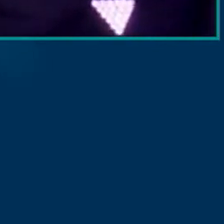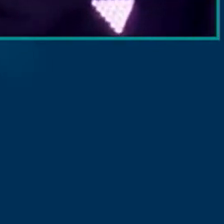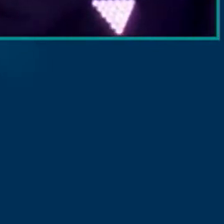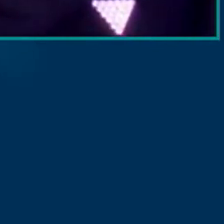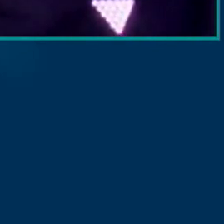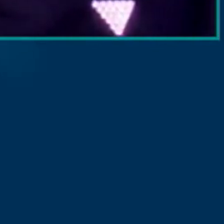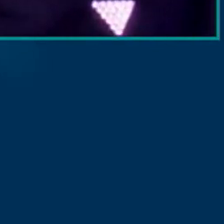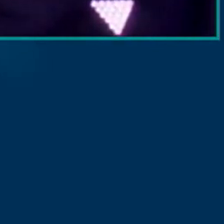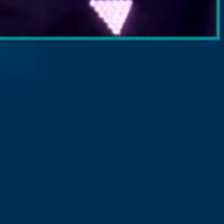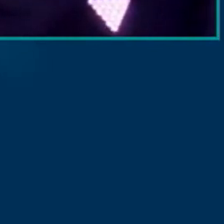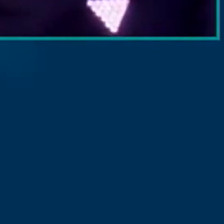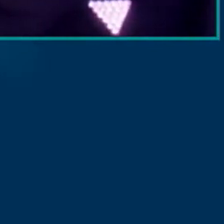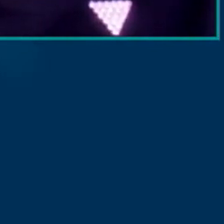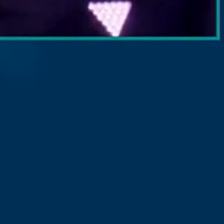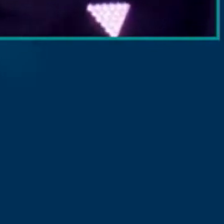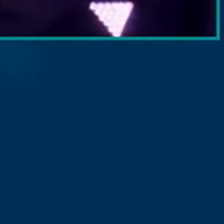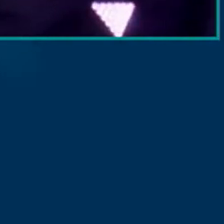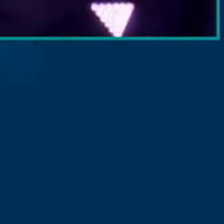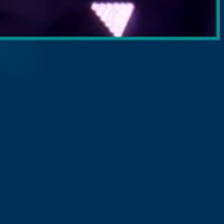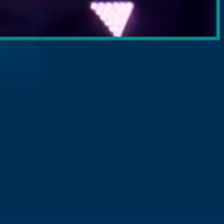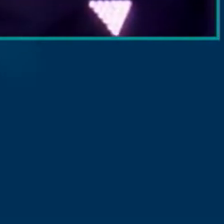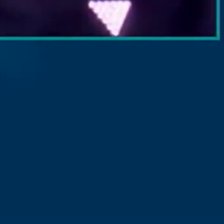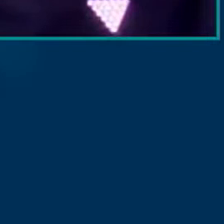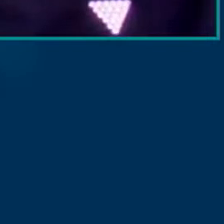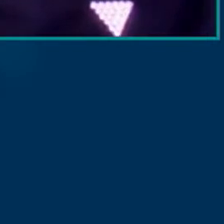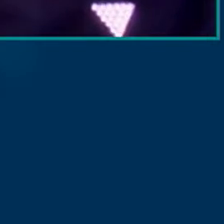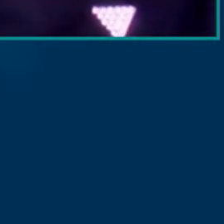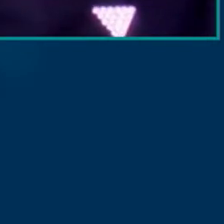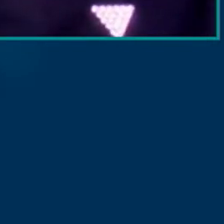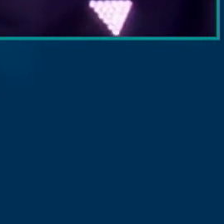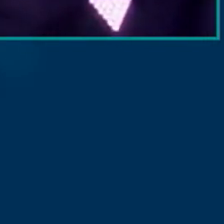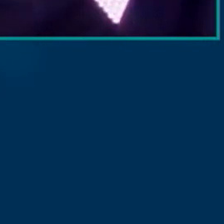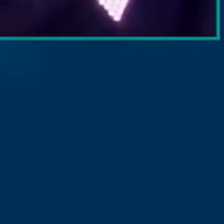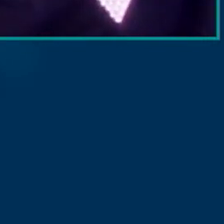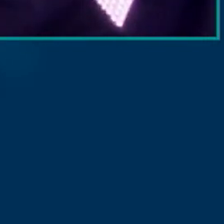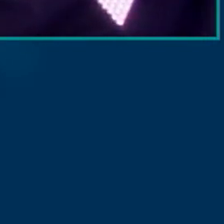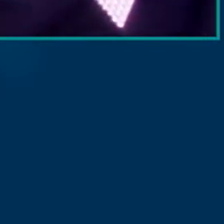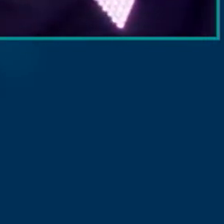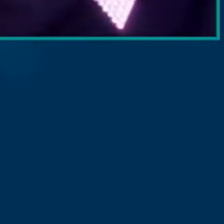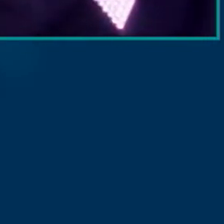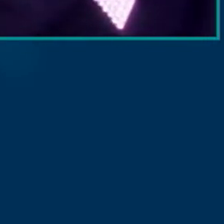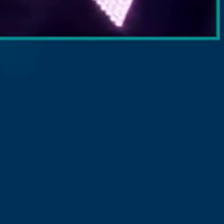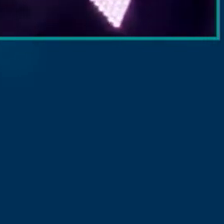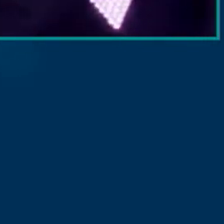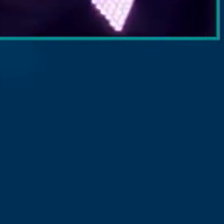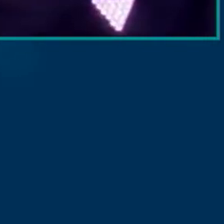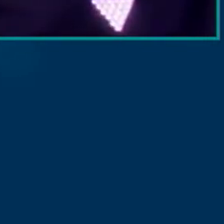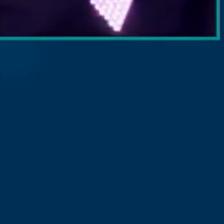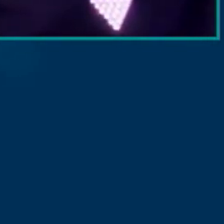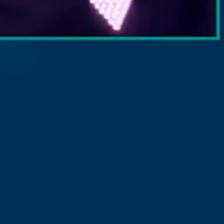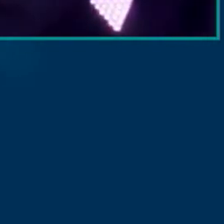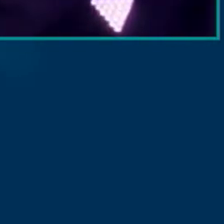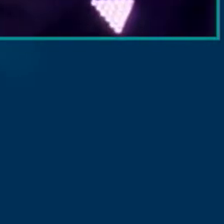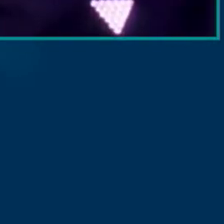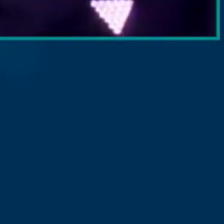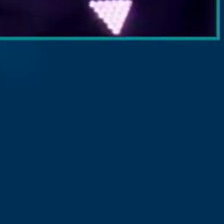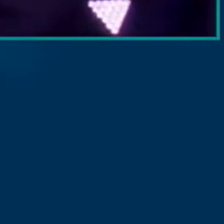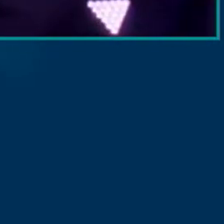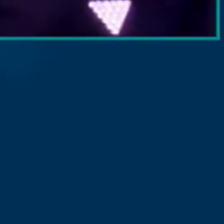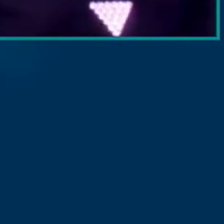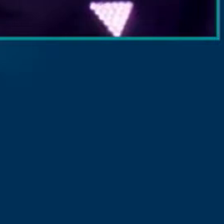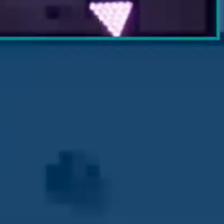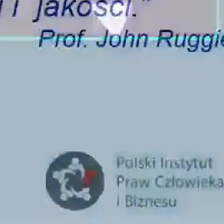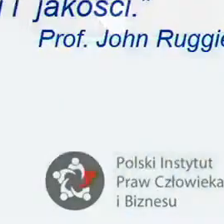the value chains. This is about particular people's human rights. In